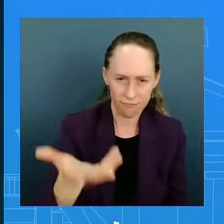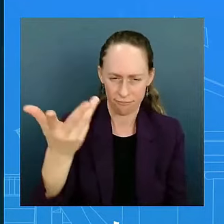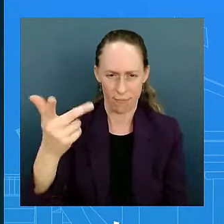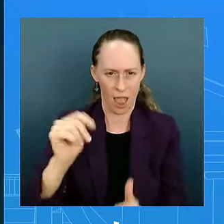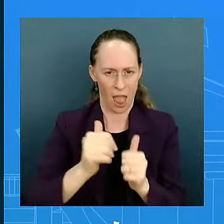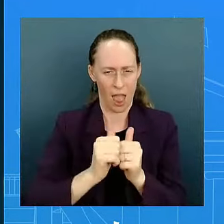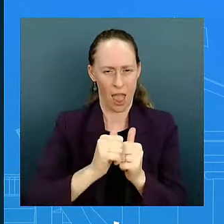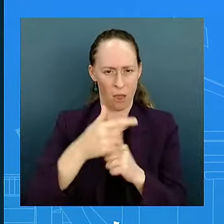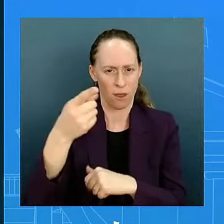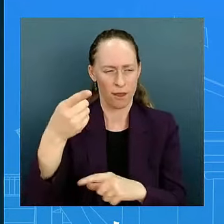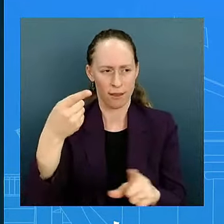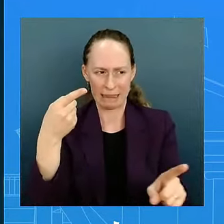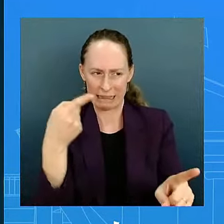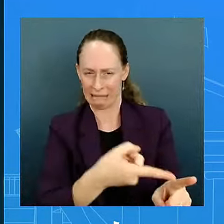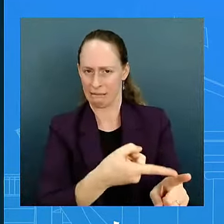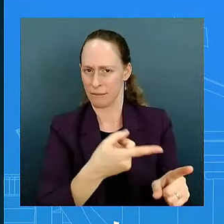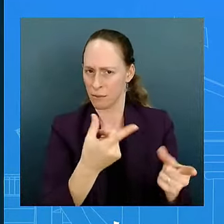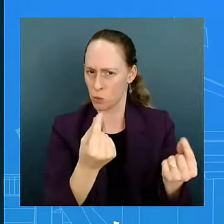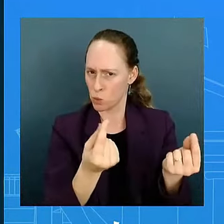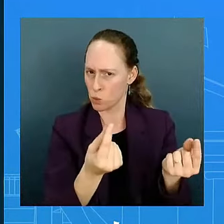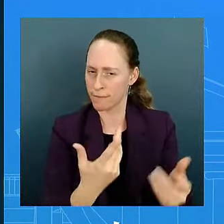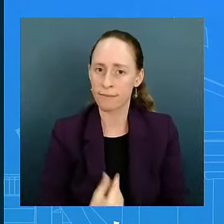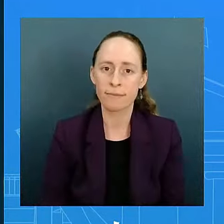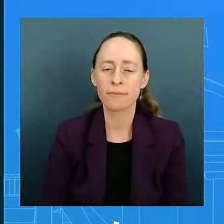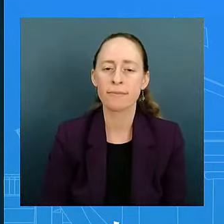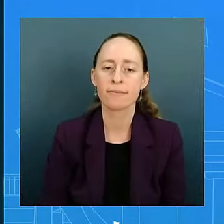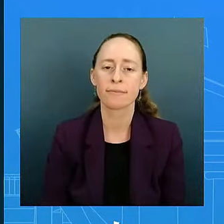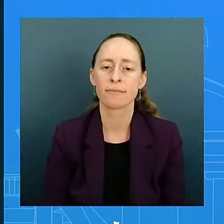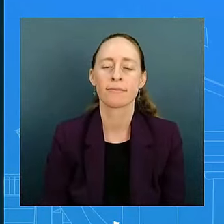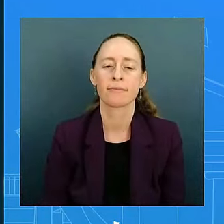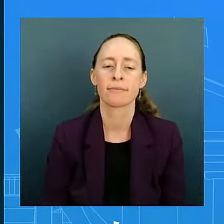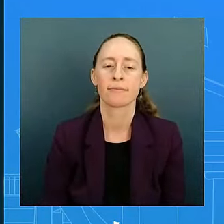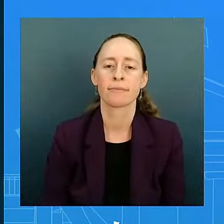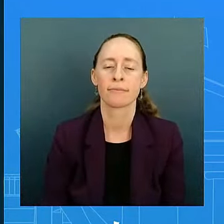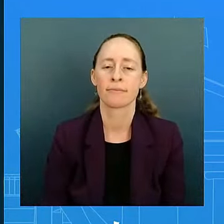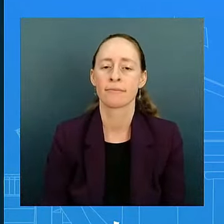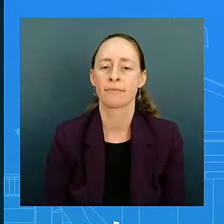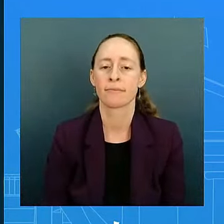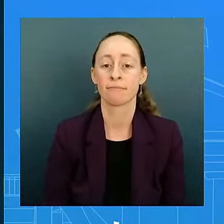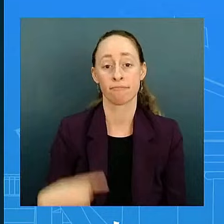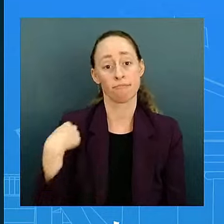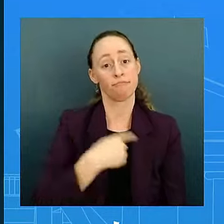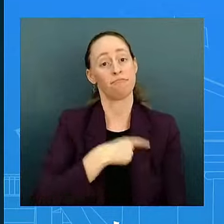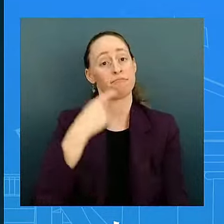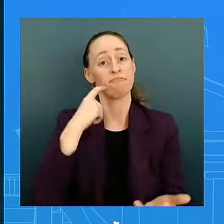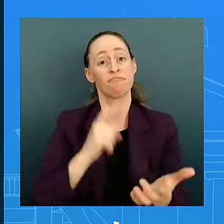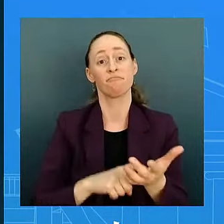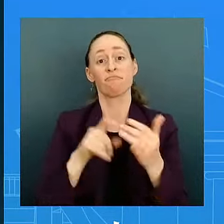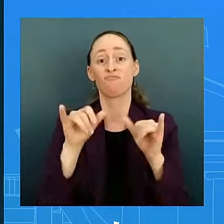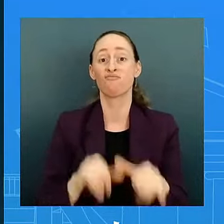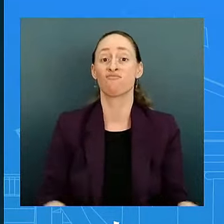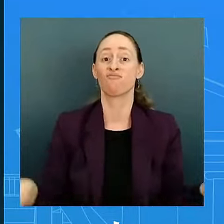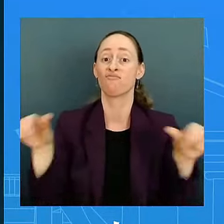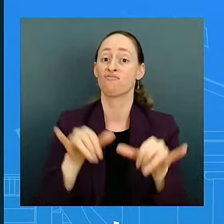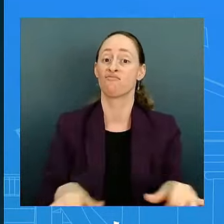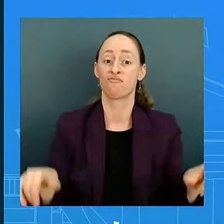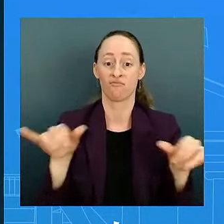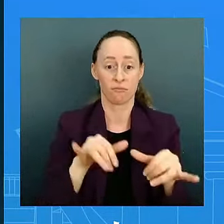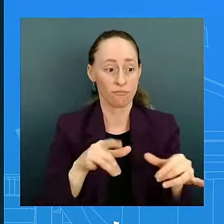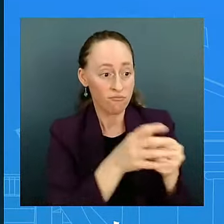we're seeing is a steady and stable growth we've called for. That's what we're seeing. Talking about the jobs